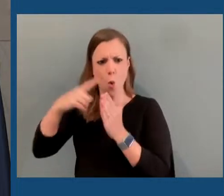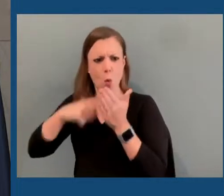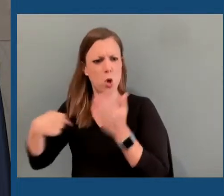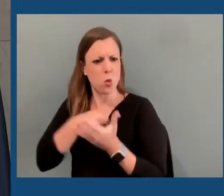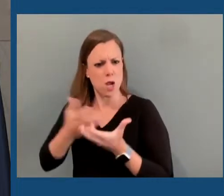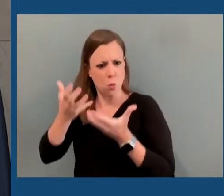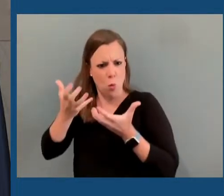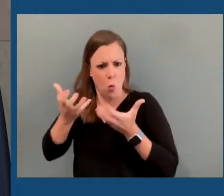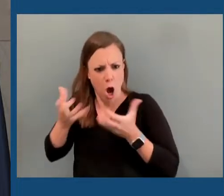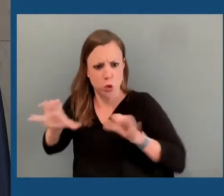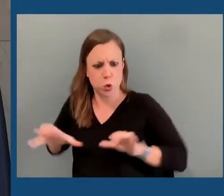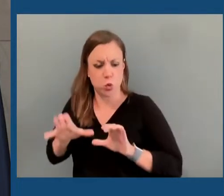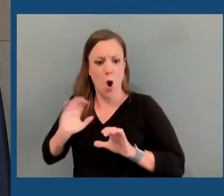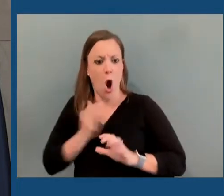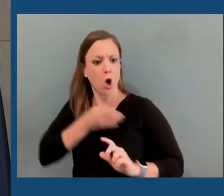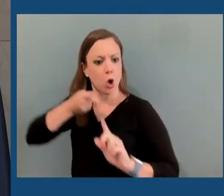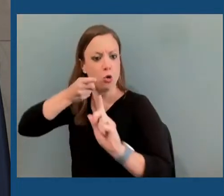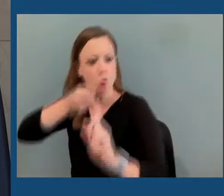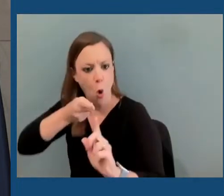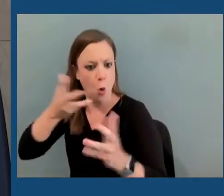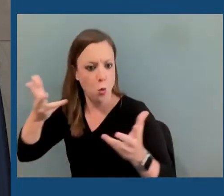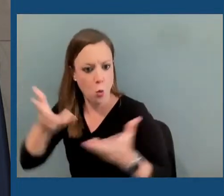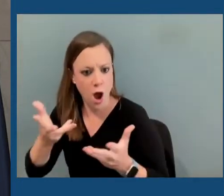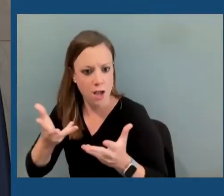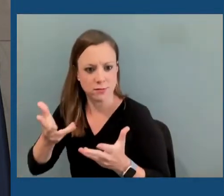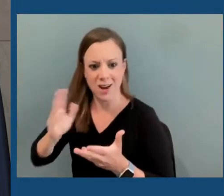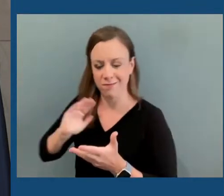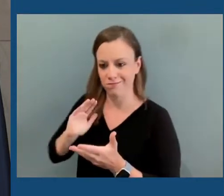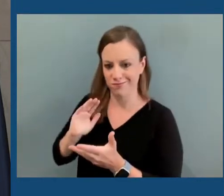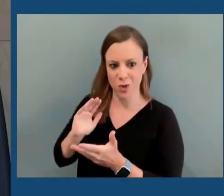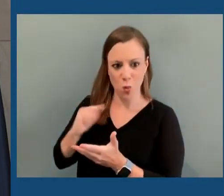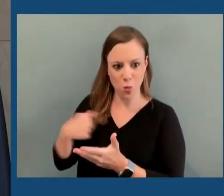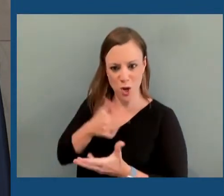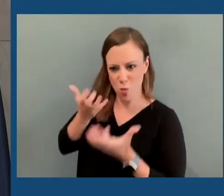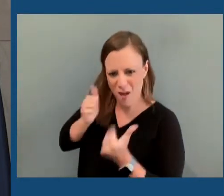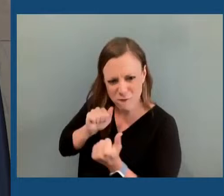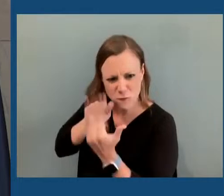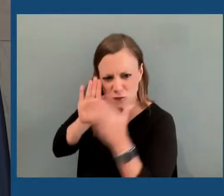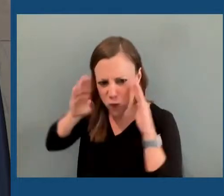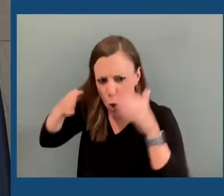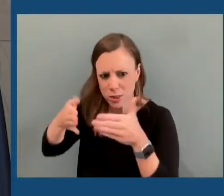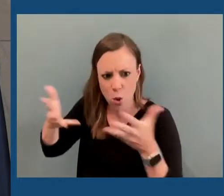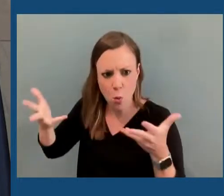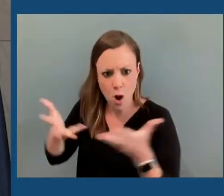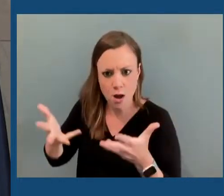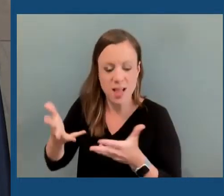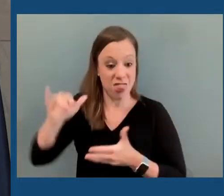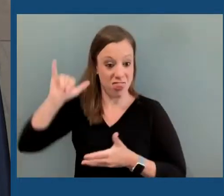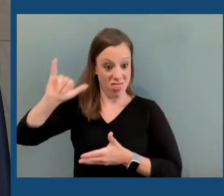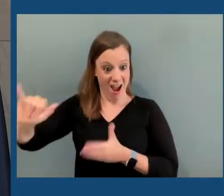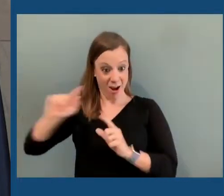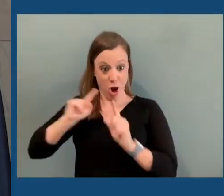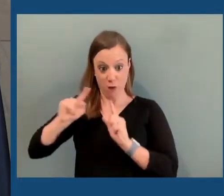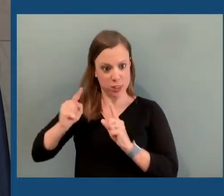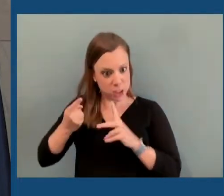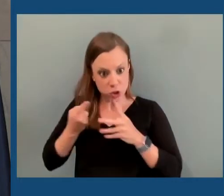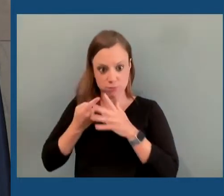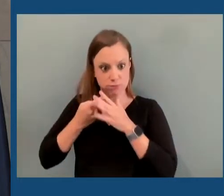What is the end game of what we'd be doing? So there's no reasons why those conversations can't start